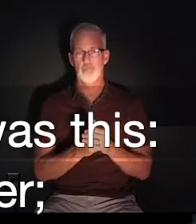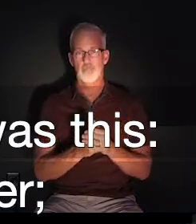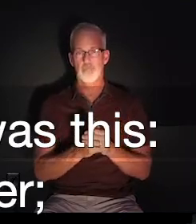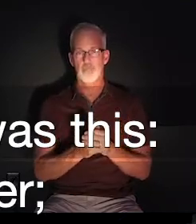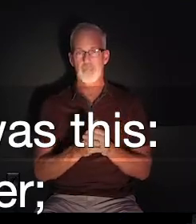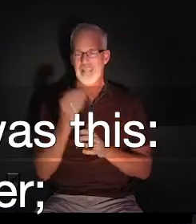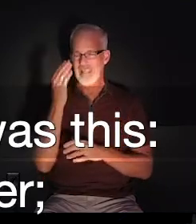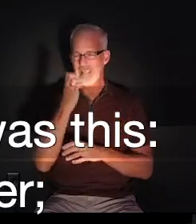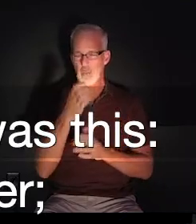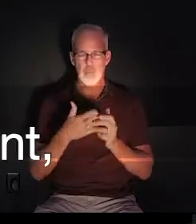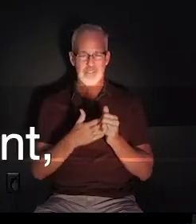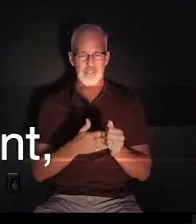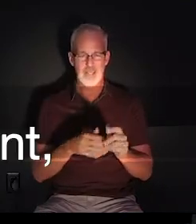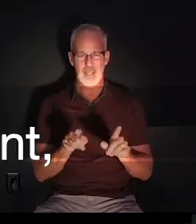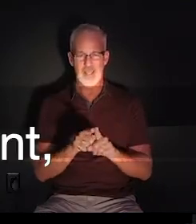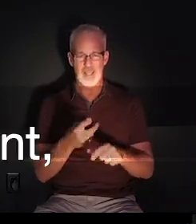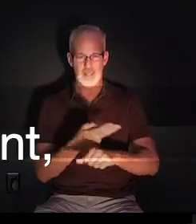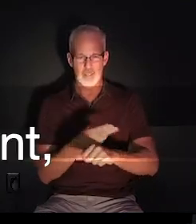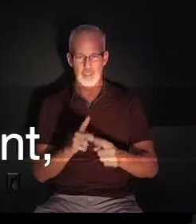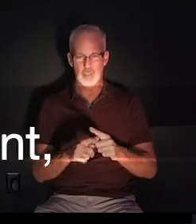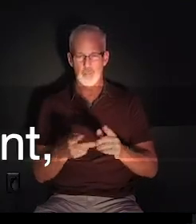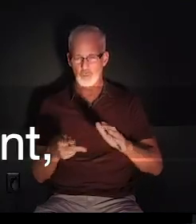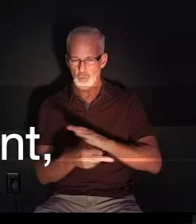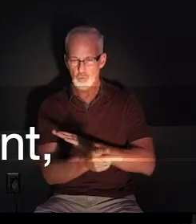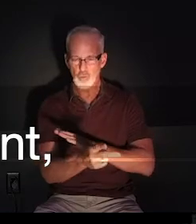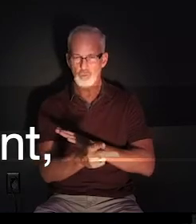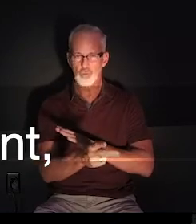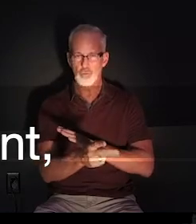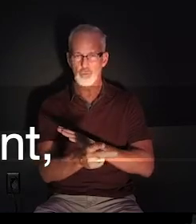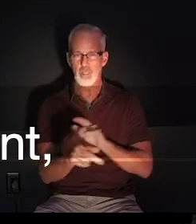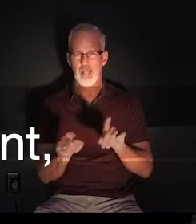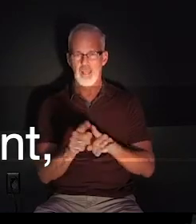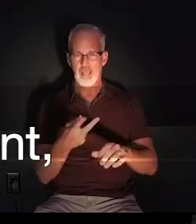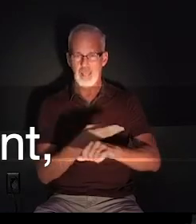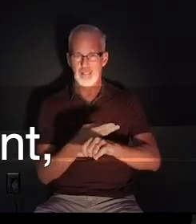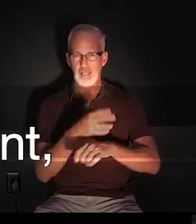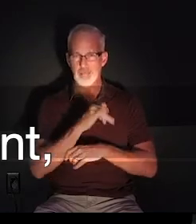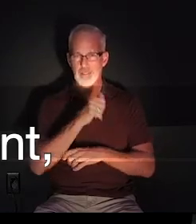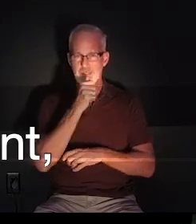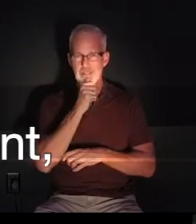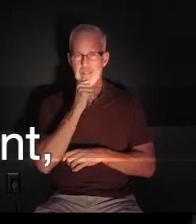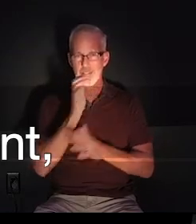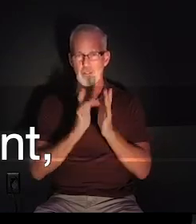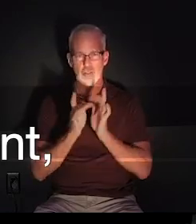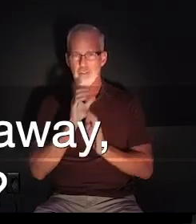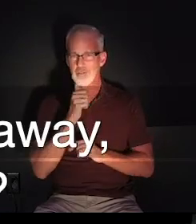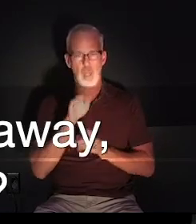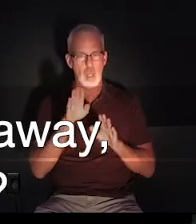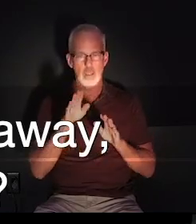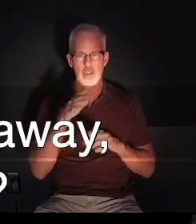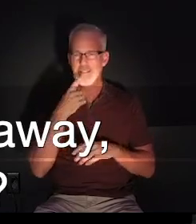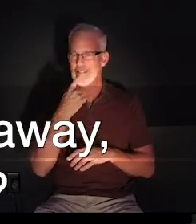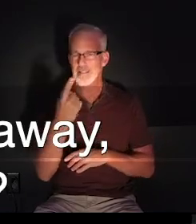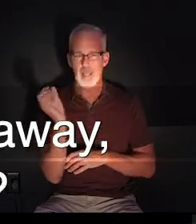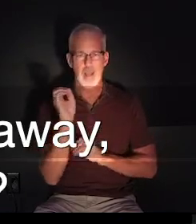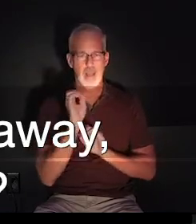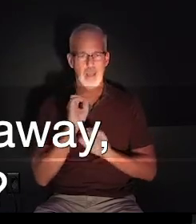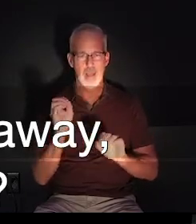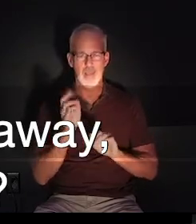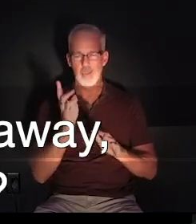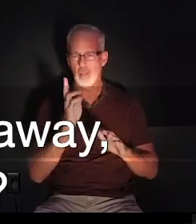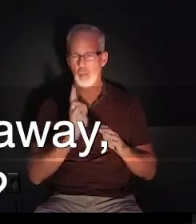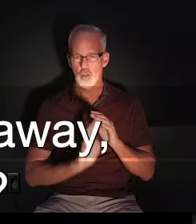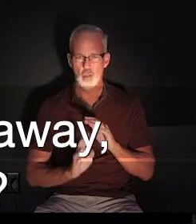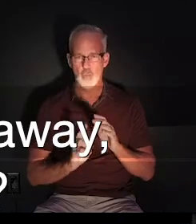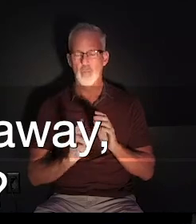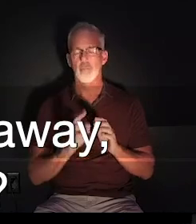sheep to the slaughter, and as a lamb before the shearer is silent, so he opened not his mouth. In humiliation, his justice